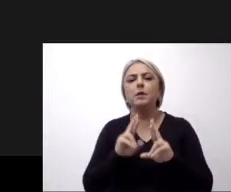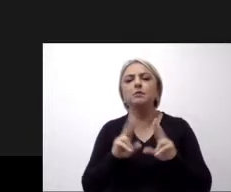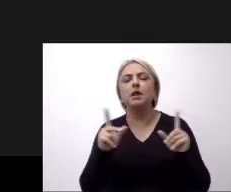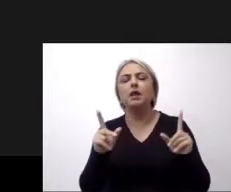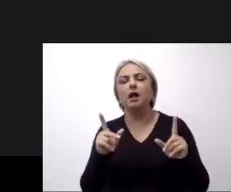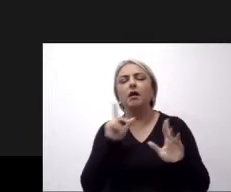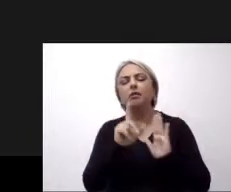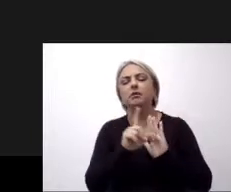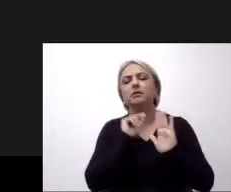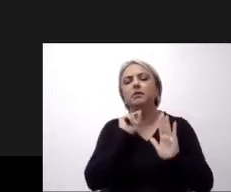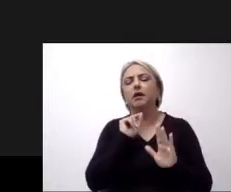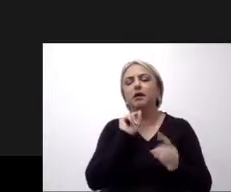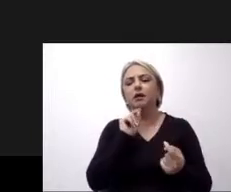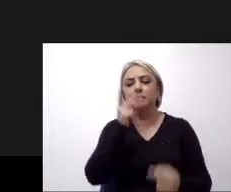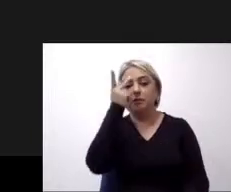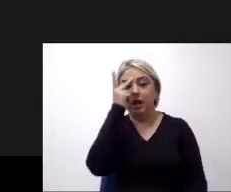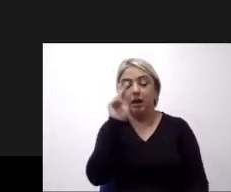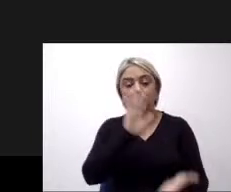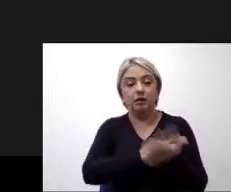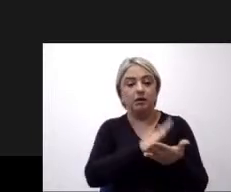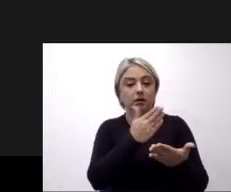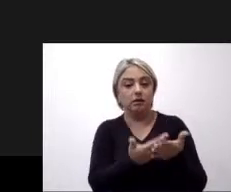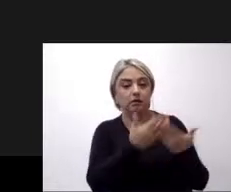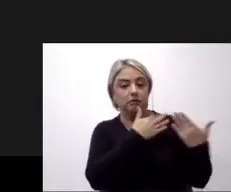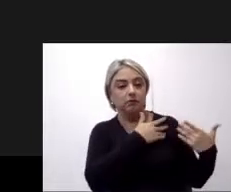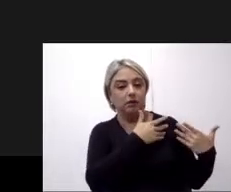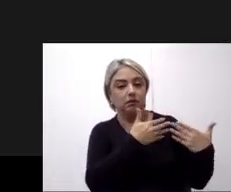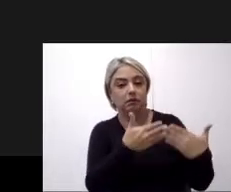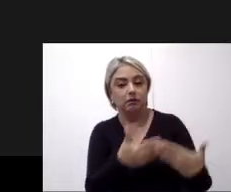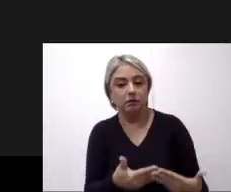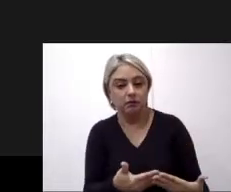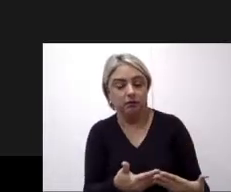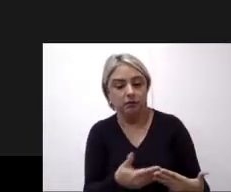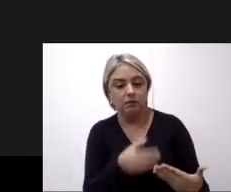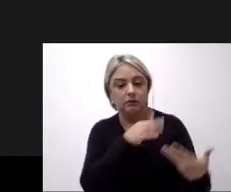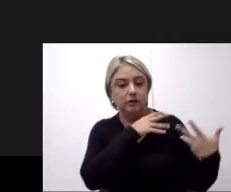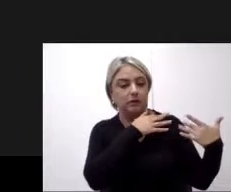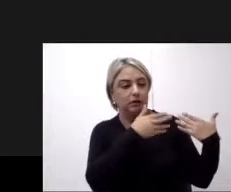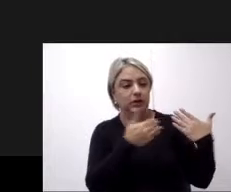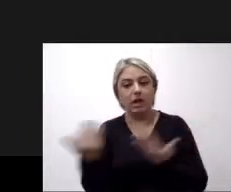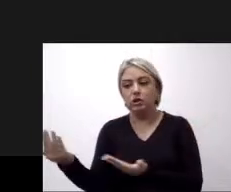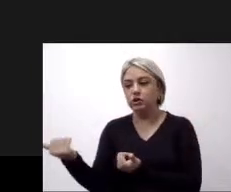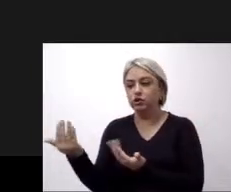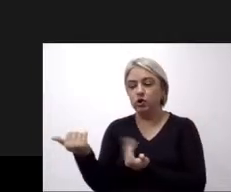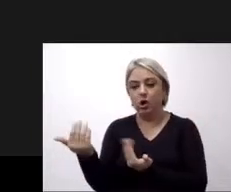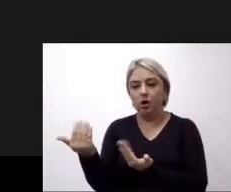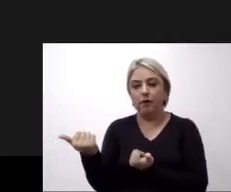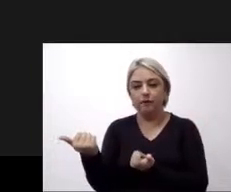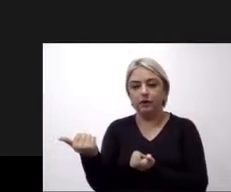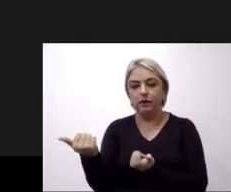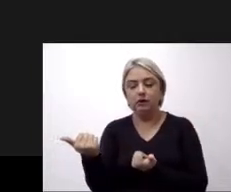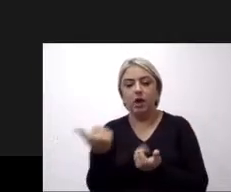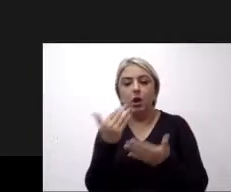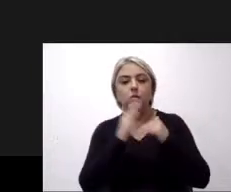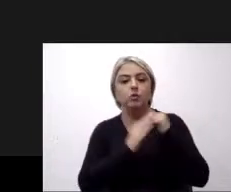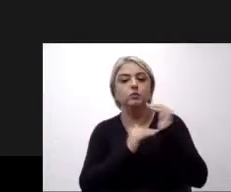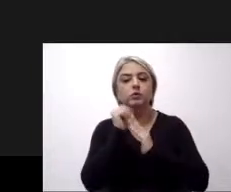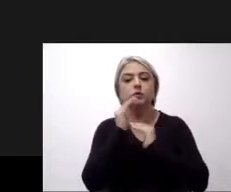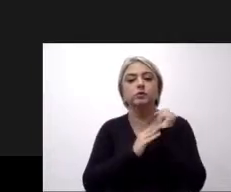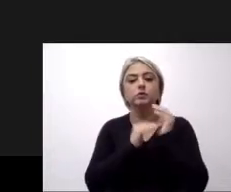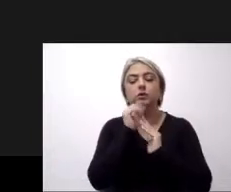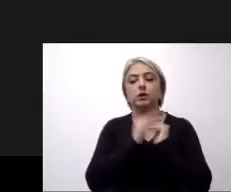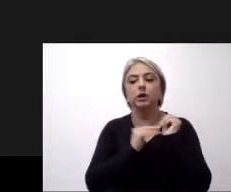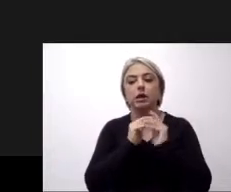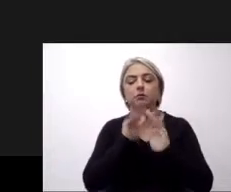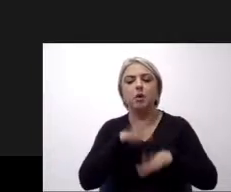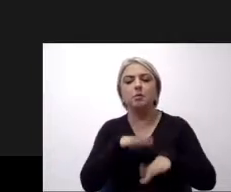interpret the trajectories of young delinquents, the professionals mobilize elements that are